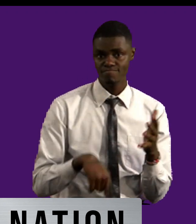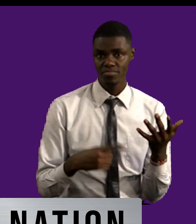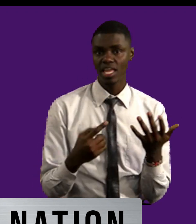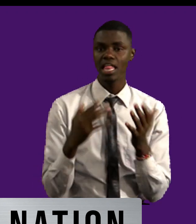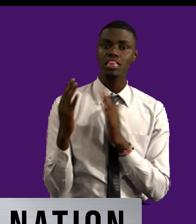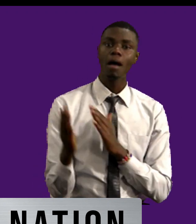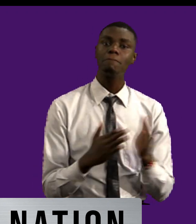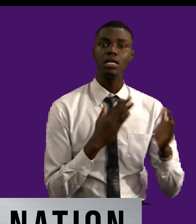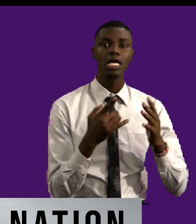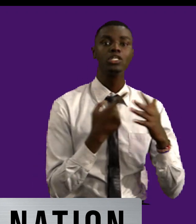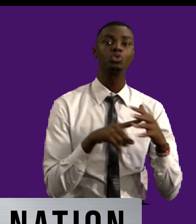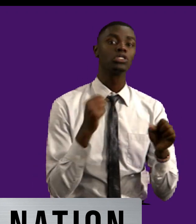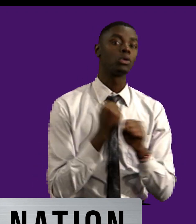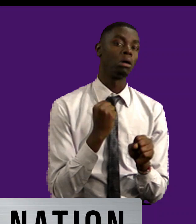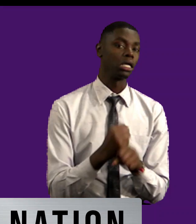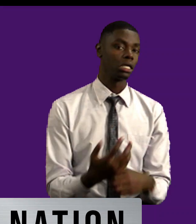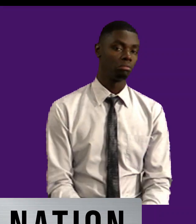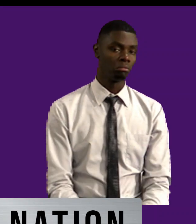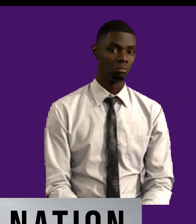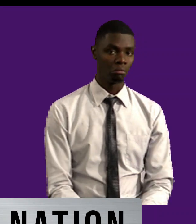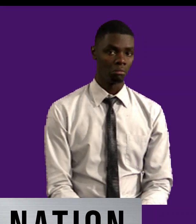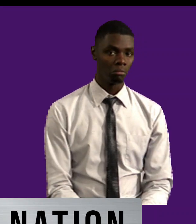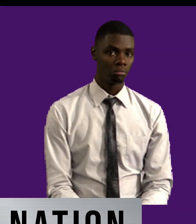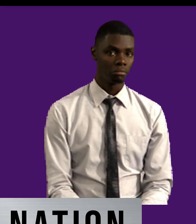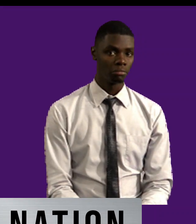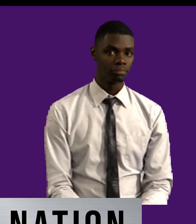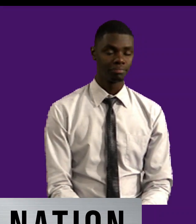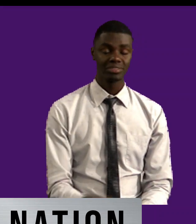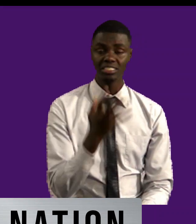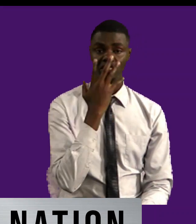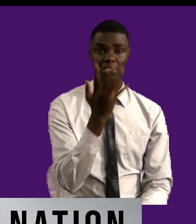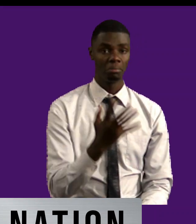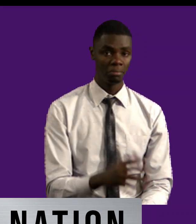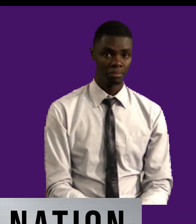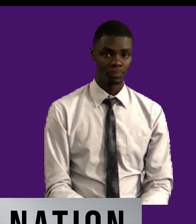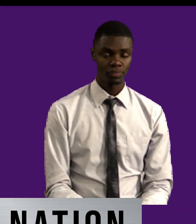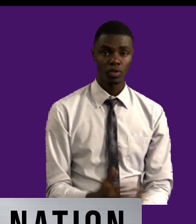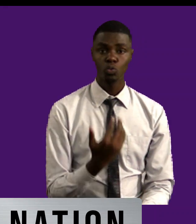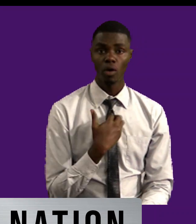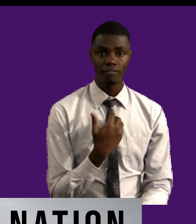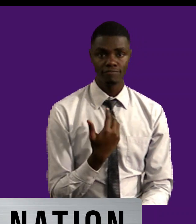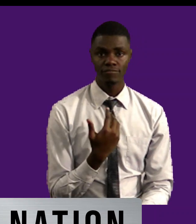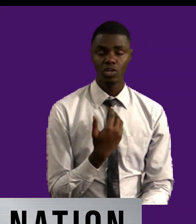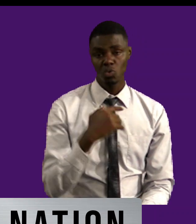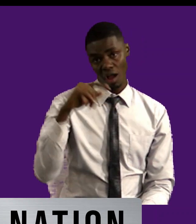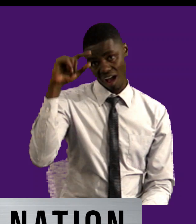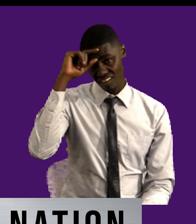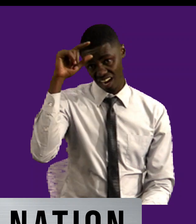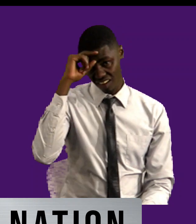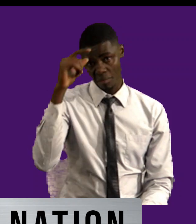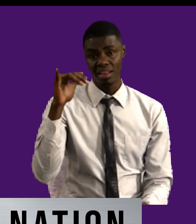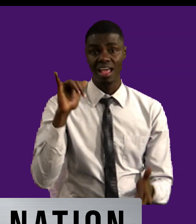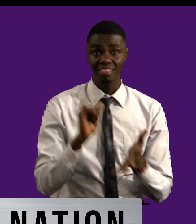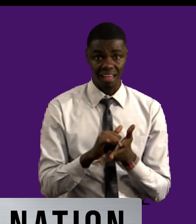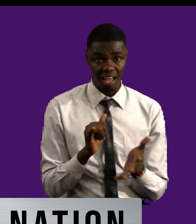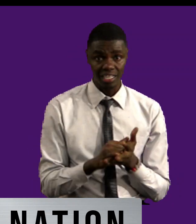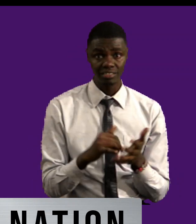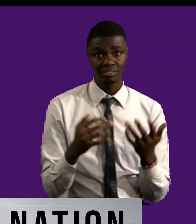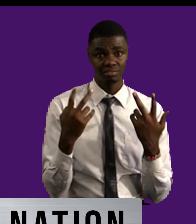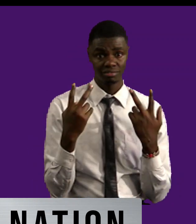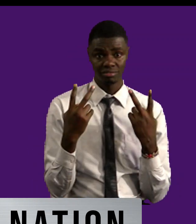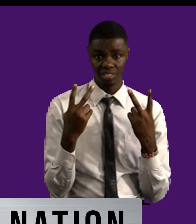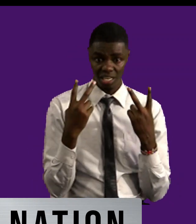still planning to start working. It's a shame to have a government that still